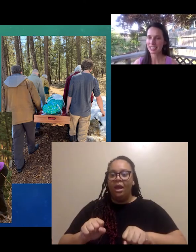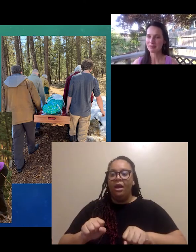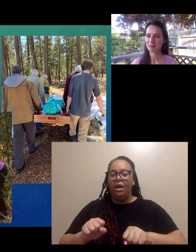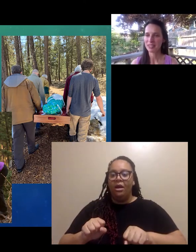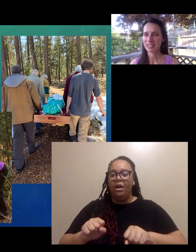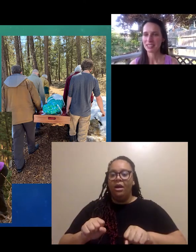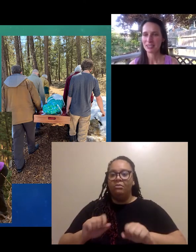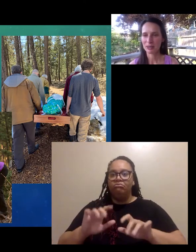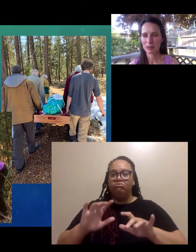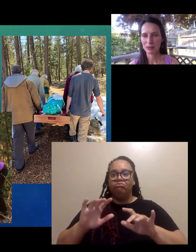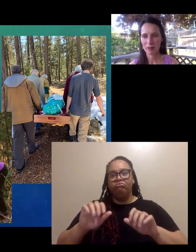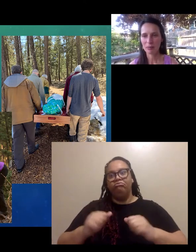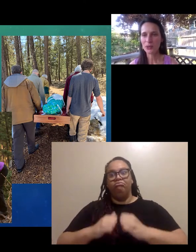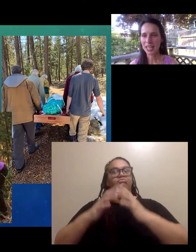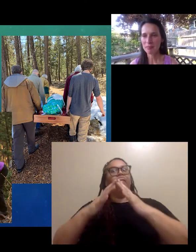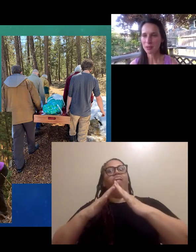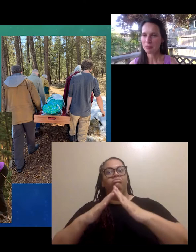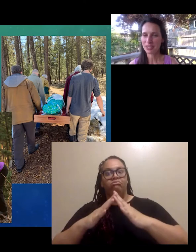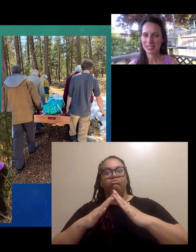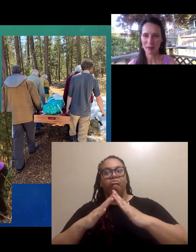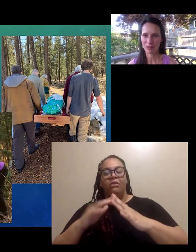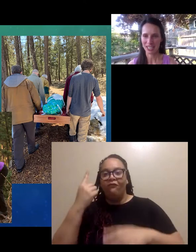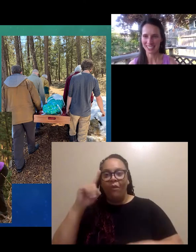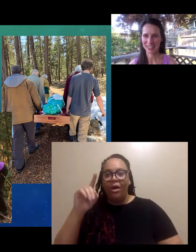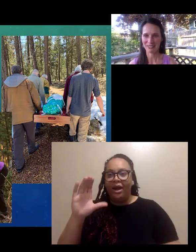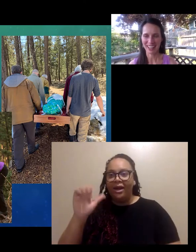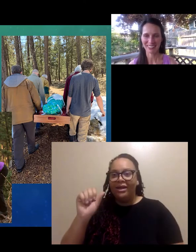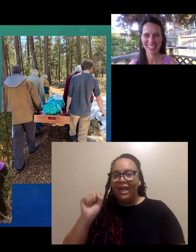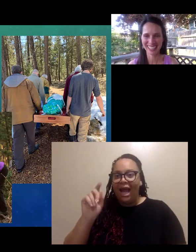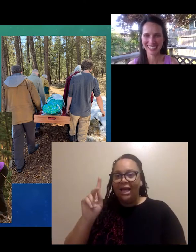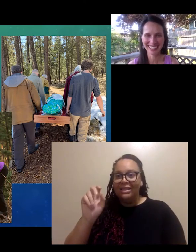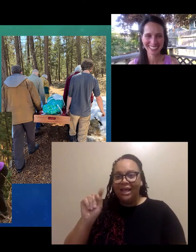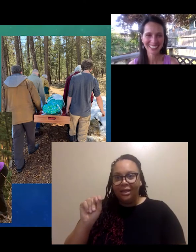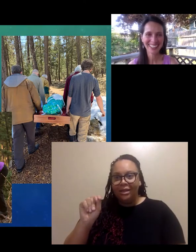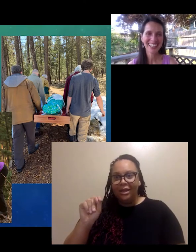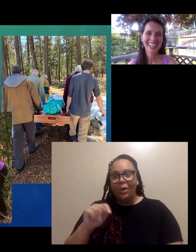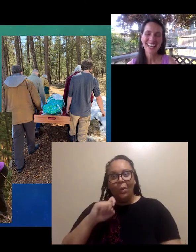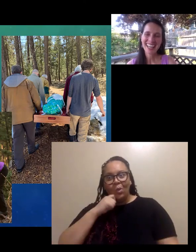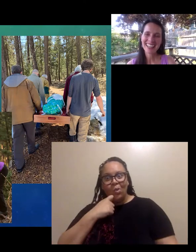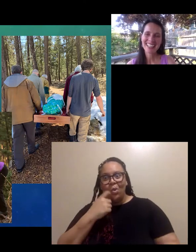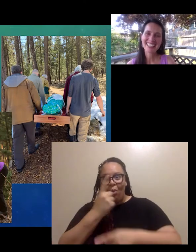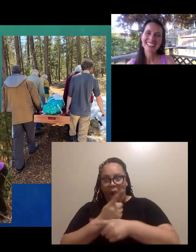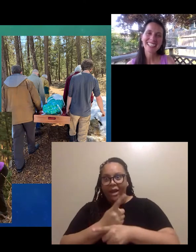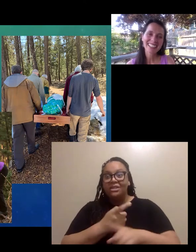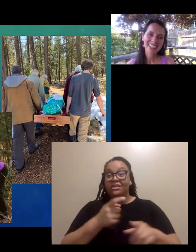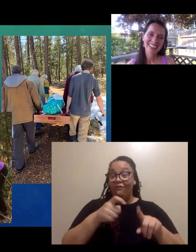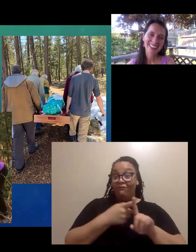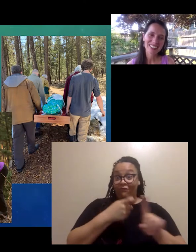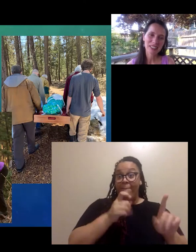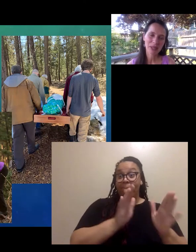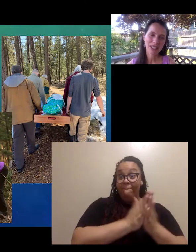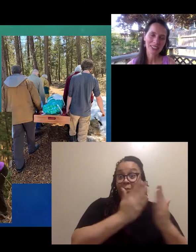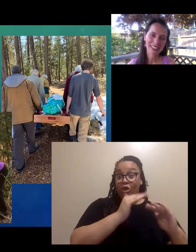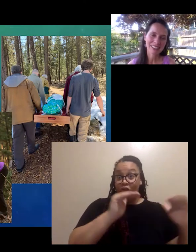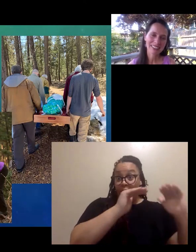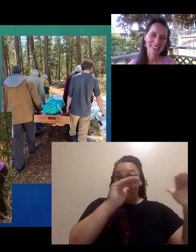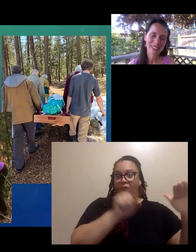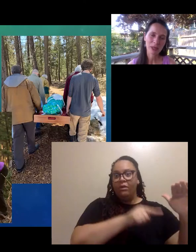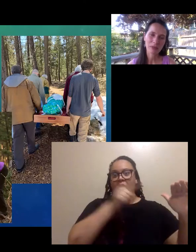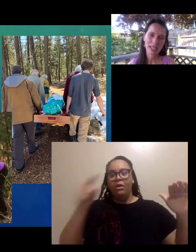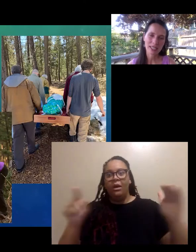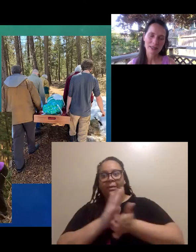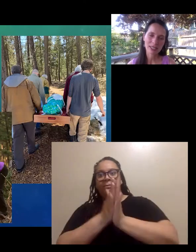a casket. So multi-purpose objects. love that. And then again, on the green burial